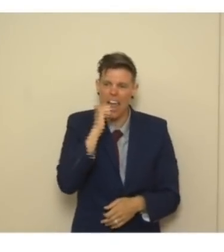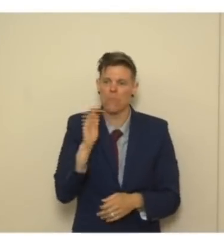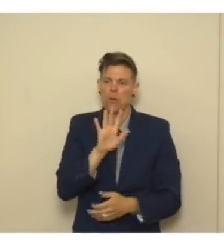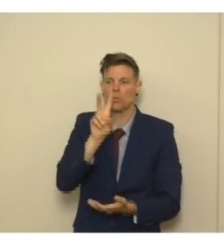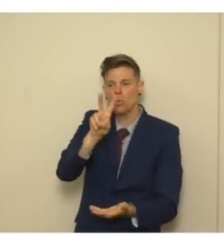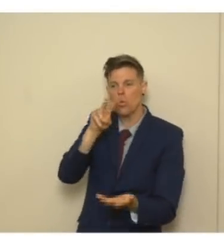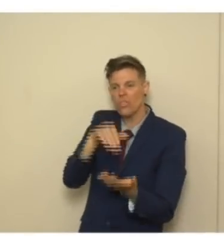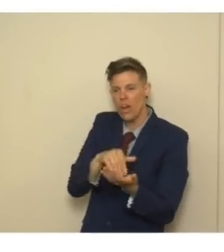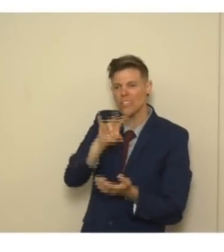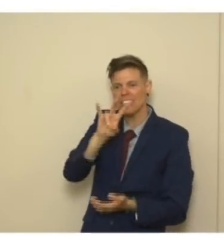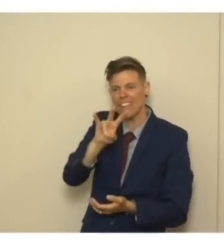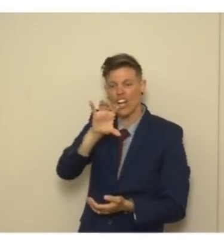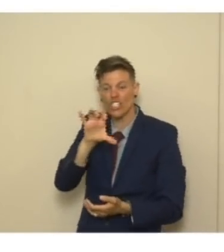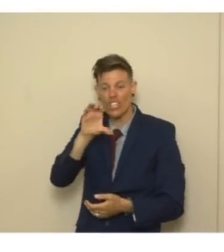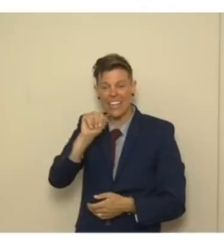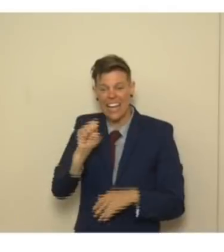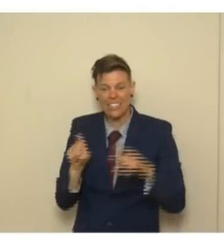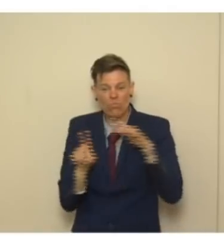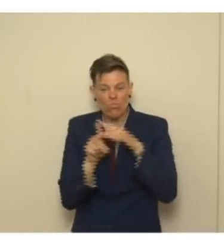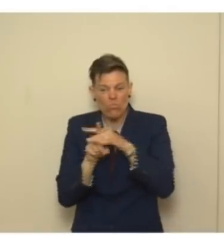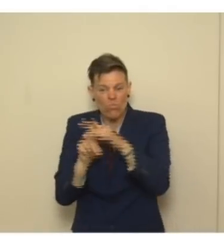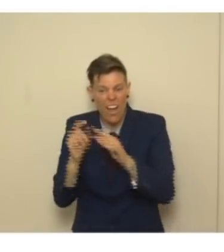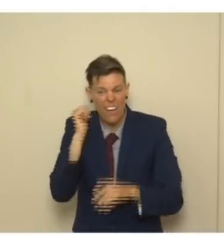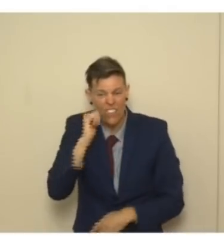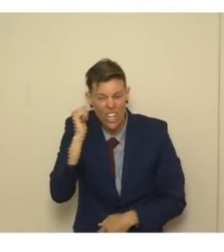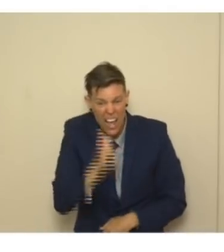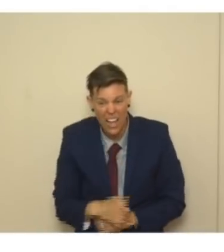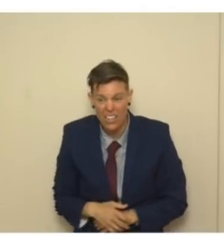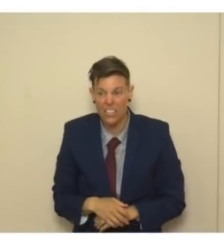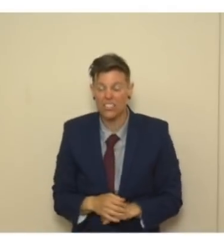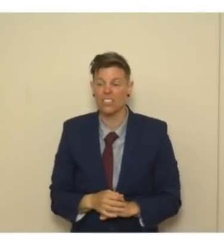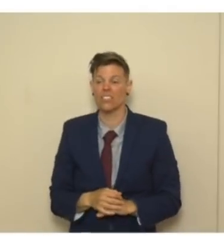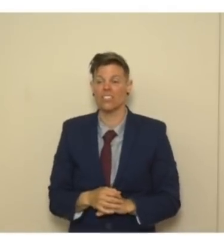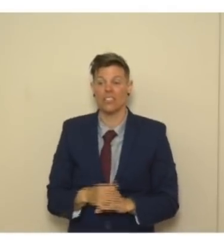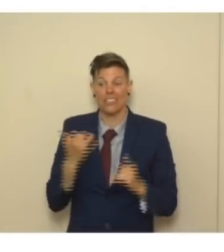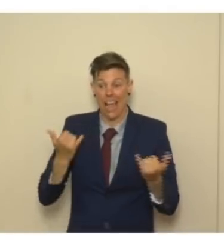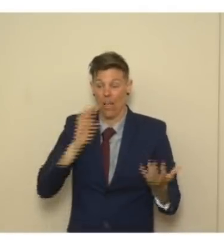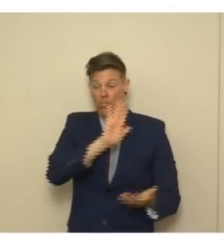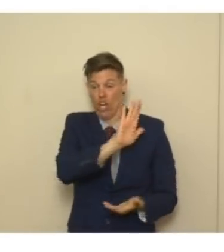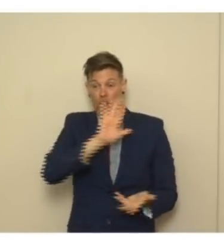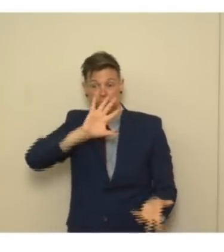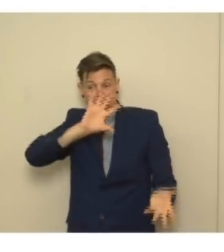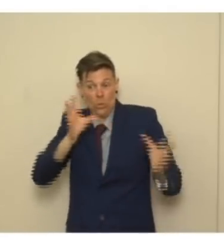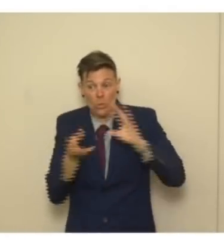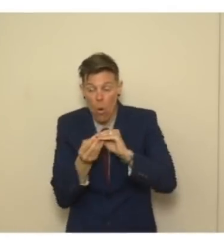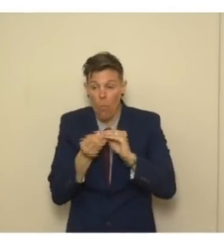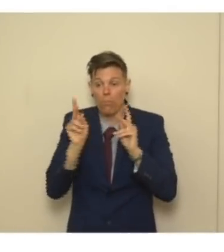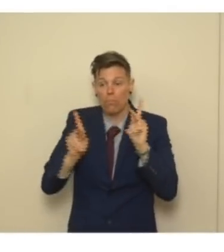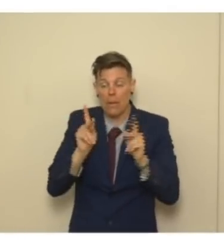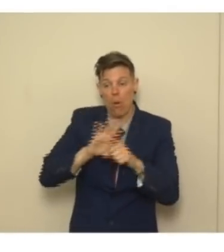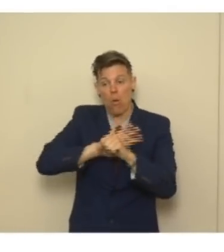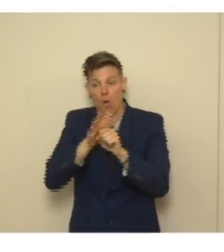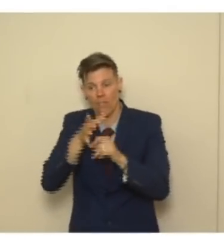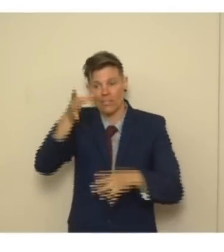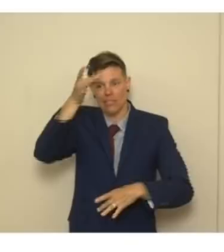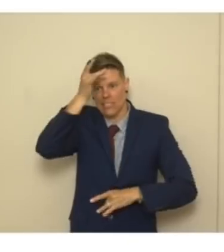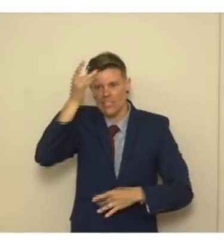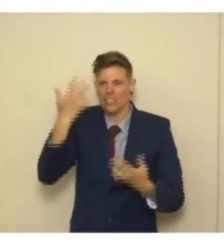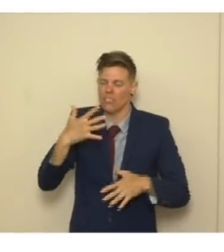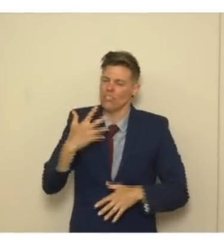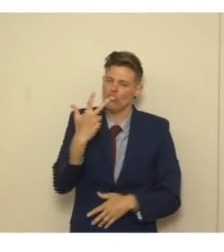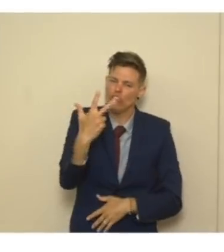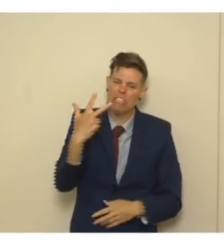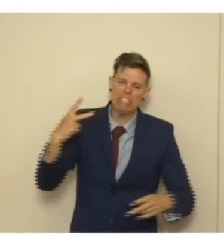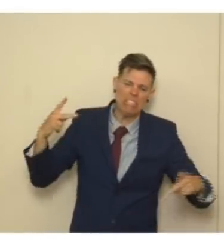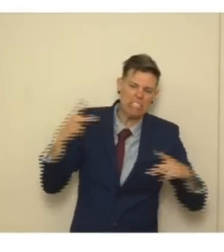total number of cases in the epidemic has tripled, and And here's another thing that I just want to mention briefly, because you're